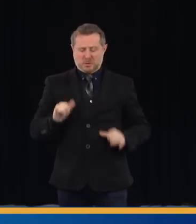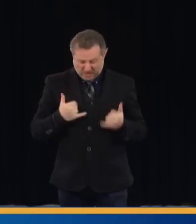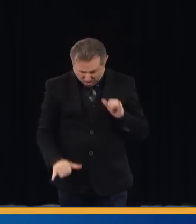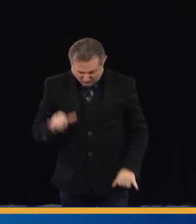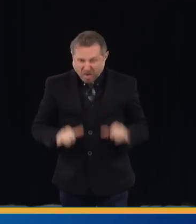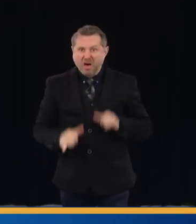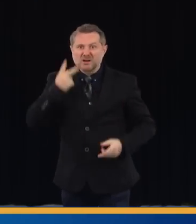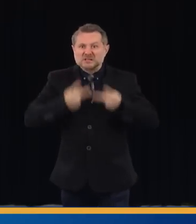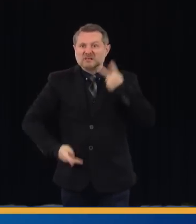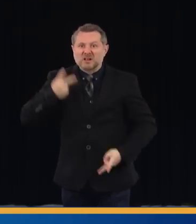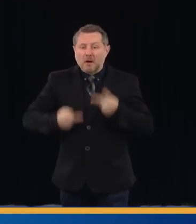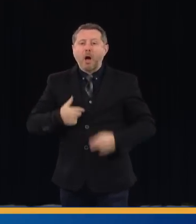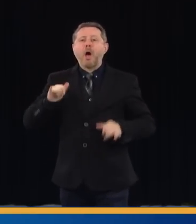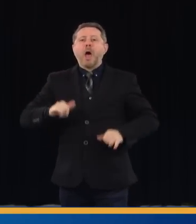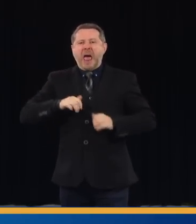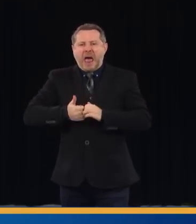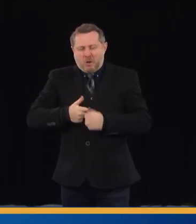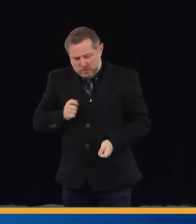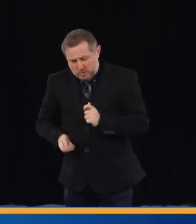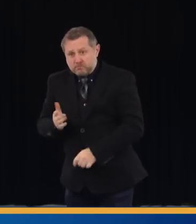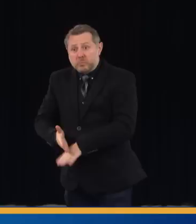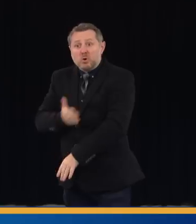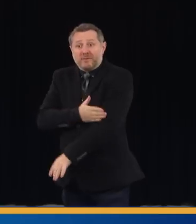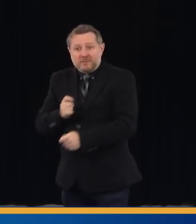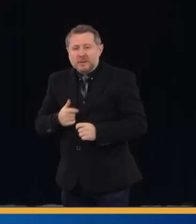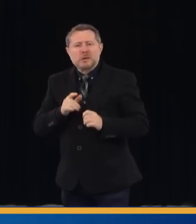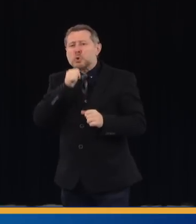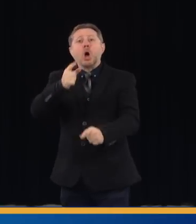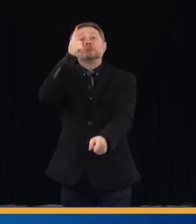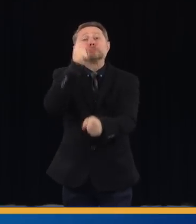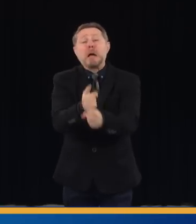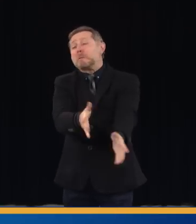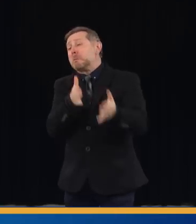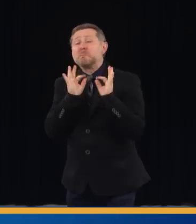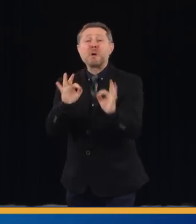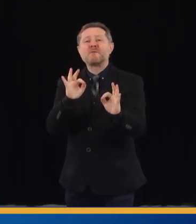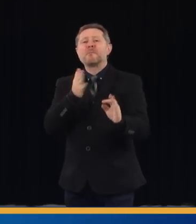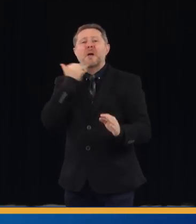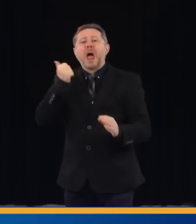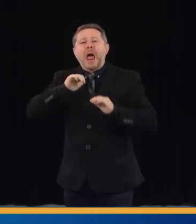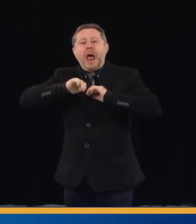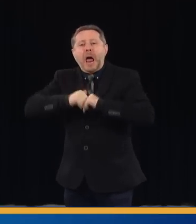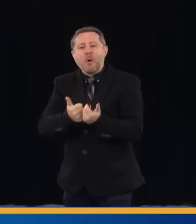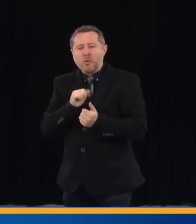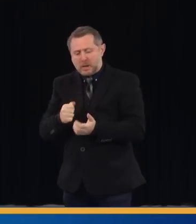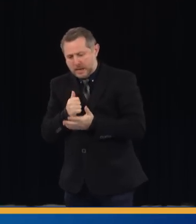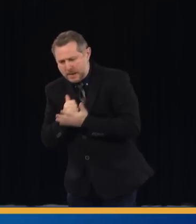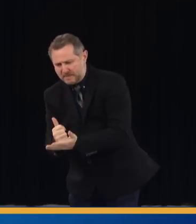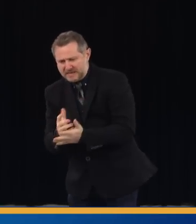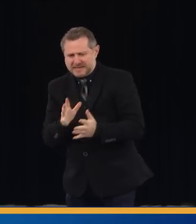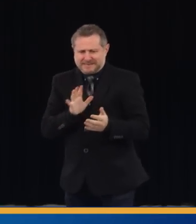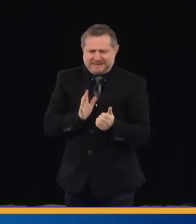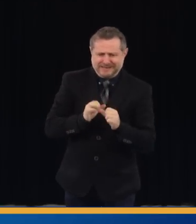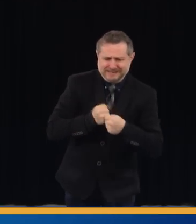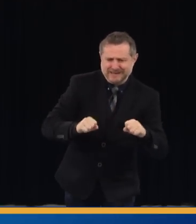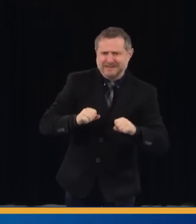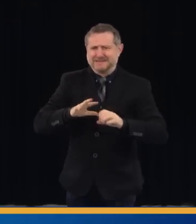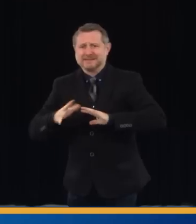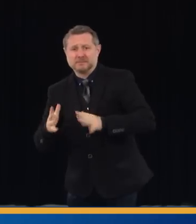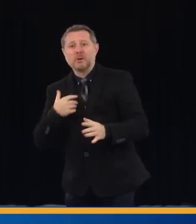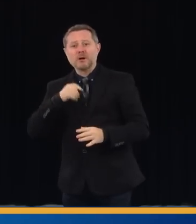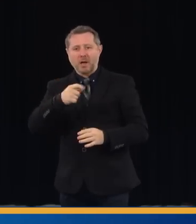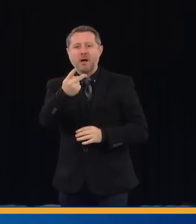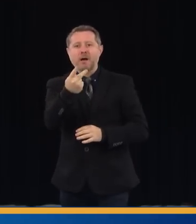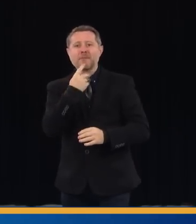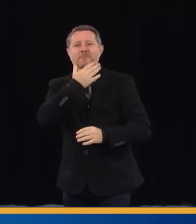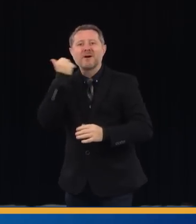there is no right, it's only the best we can, then we can work cooperatively all across